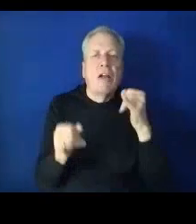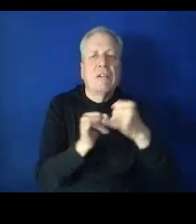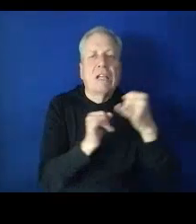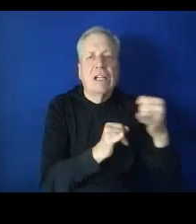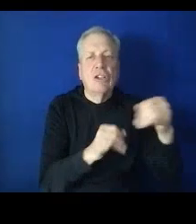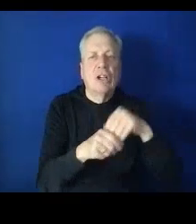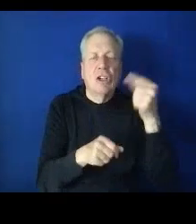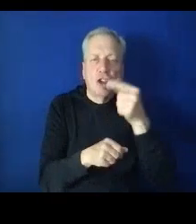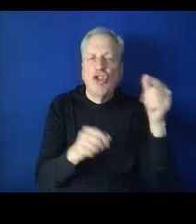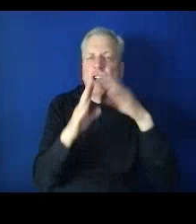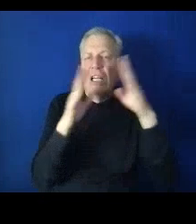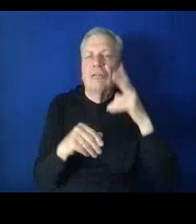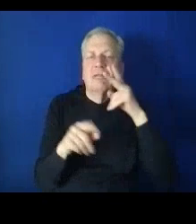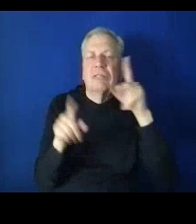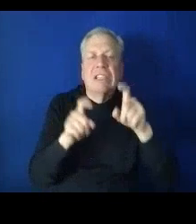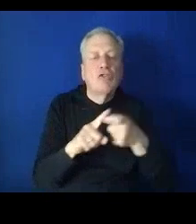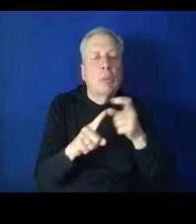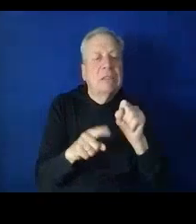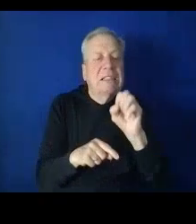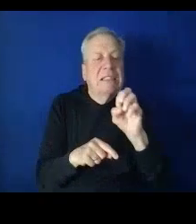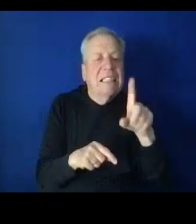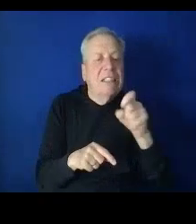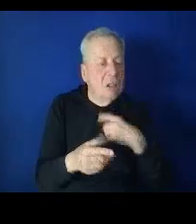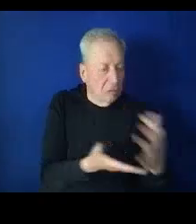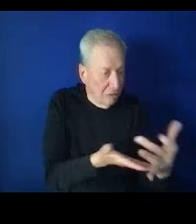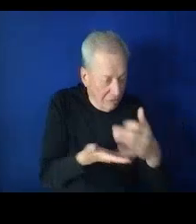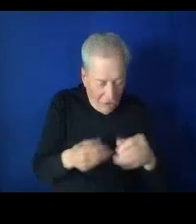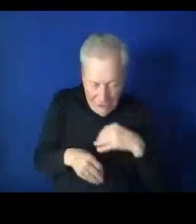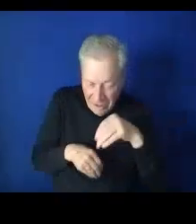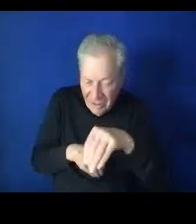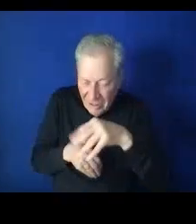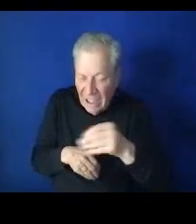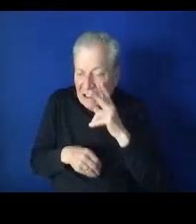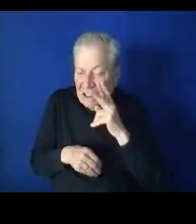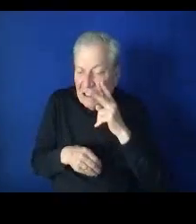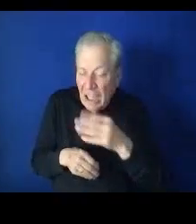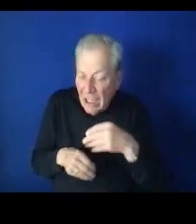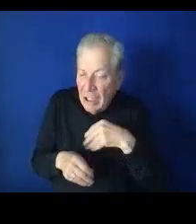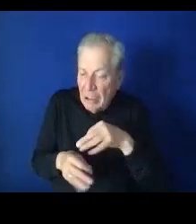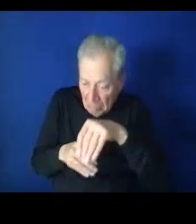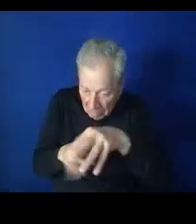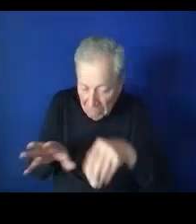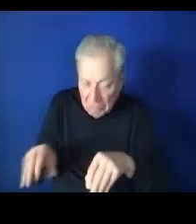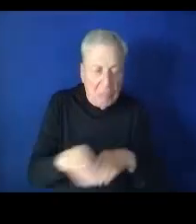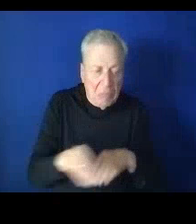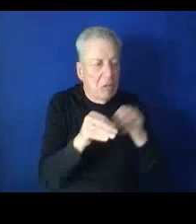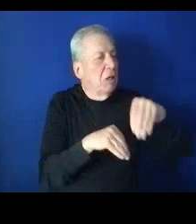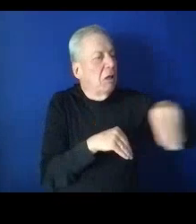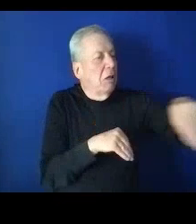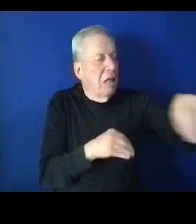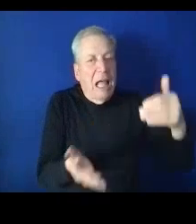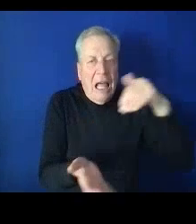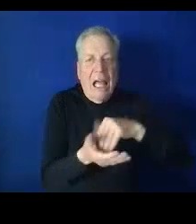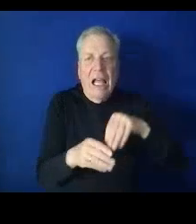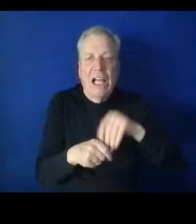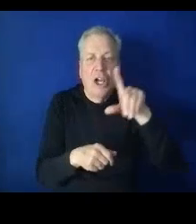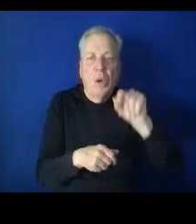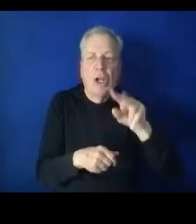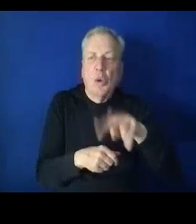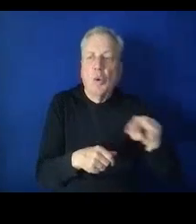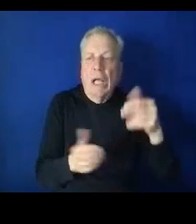the greenhouse from seed that we had collected. And we planted these guys, and then we planted them again in